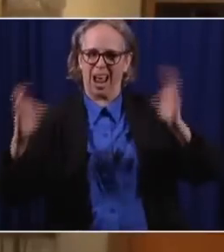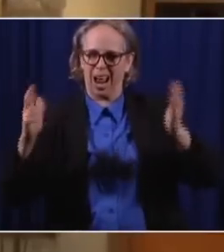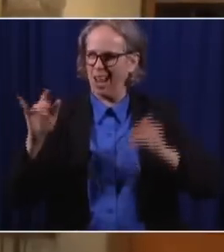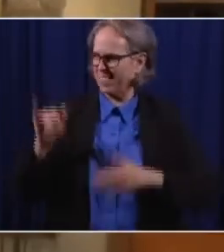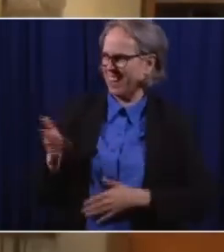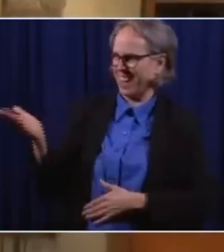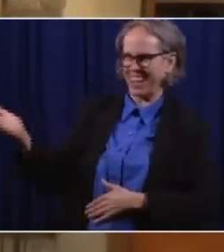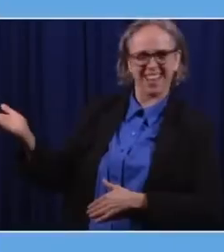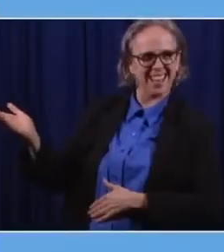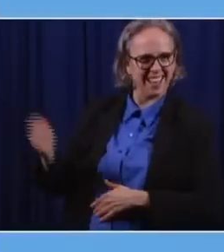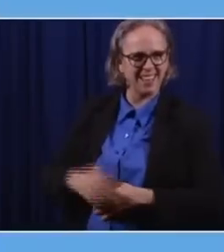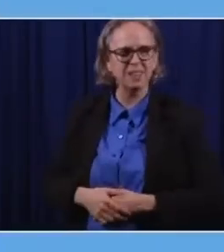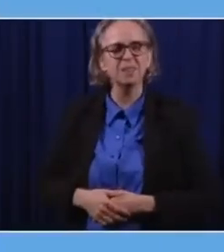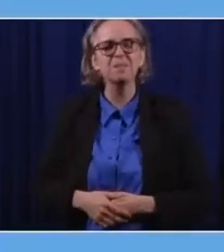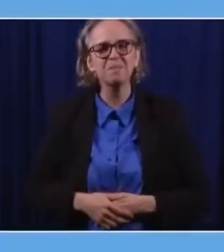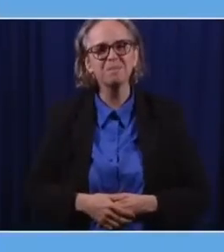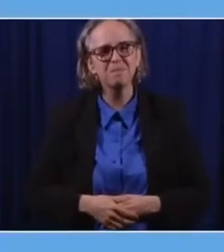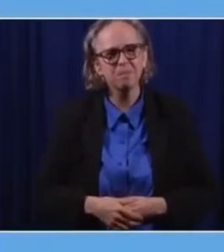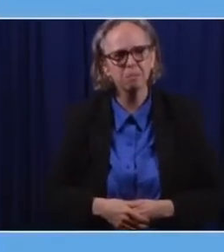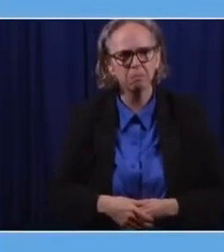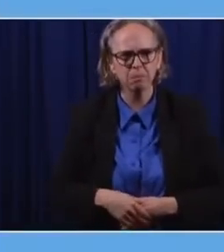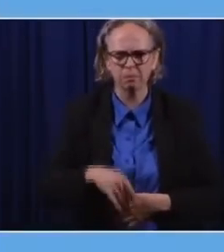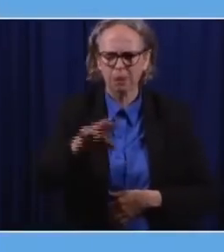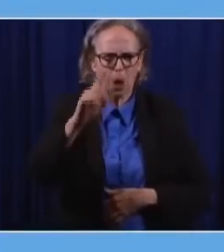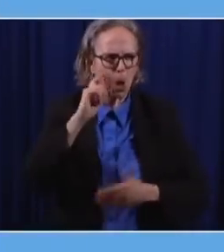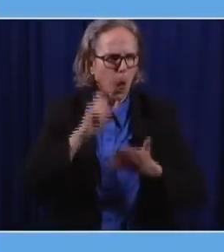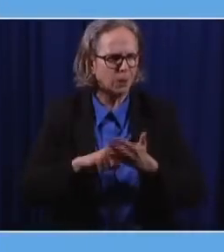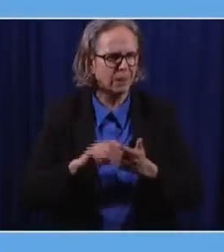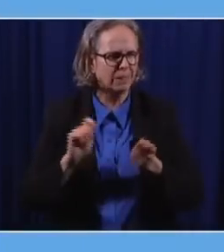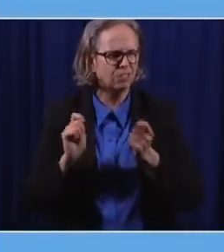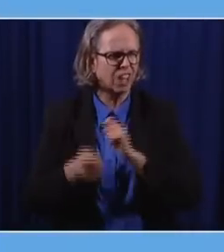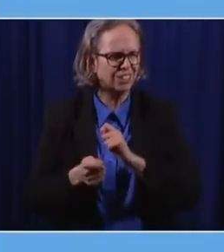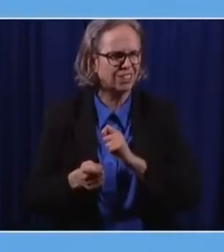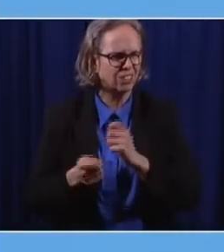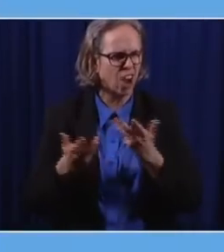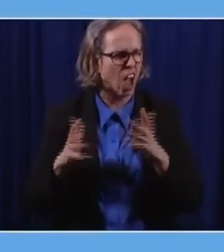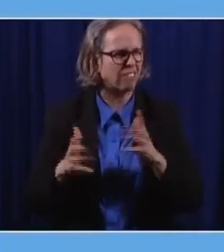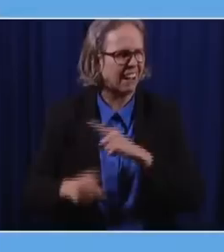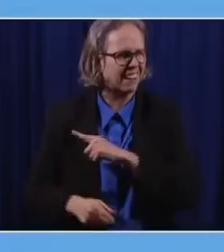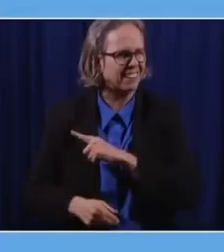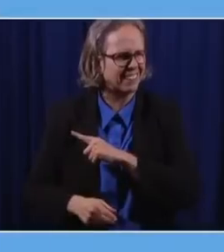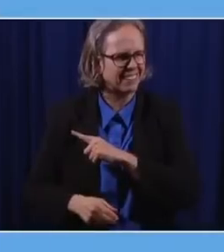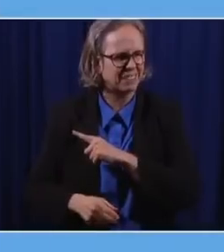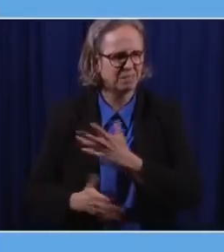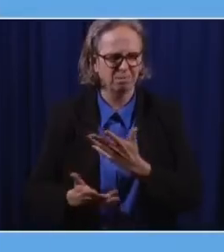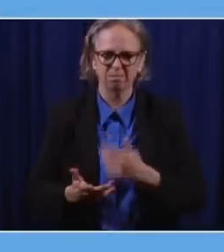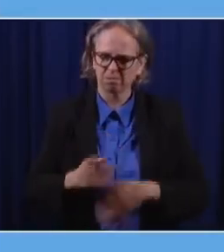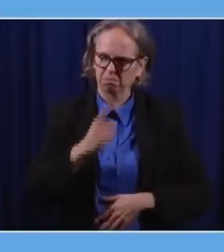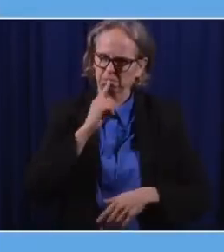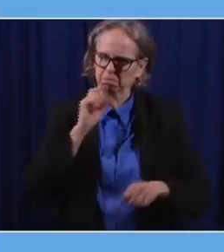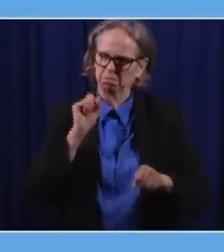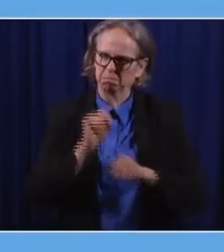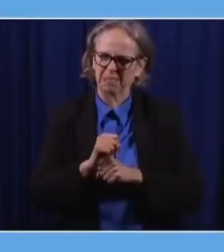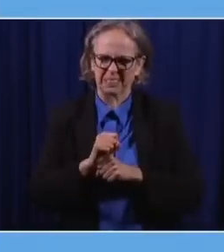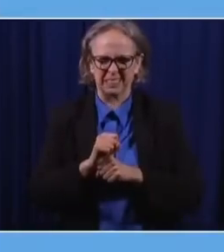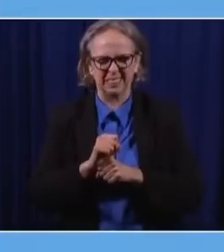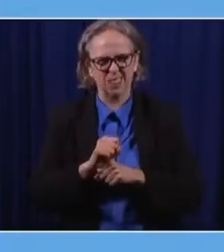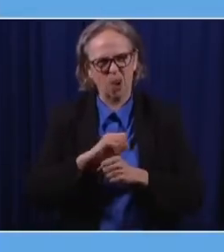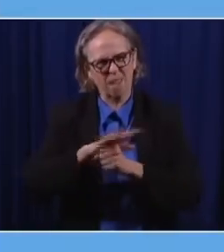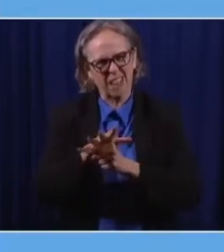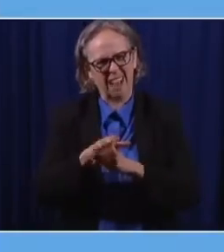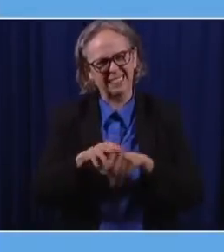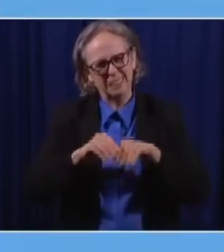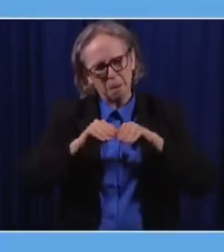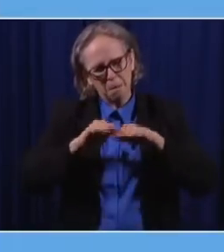you're seeing here. And you can see, unfortunately, red is spreading throughout the state. The